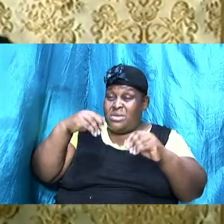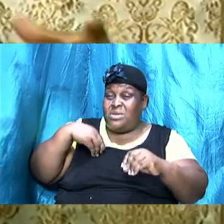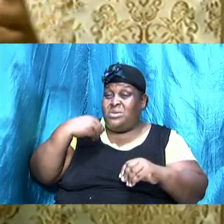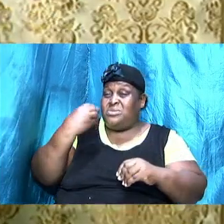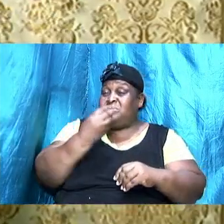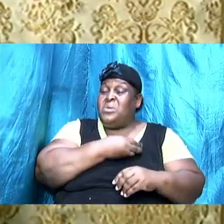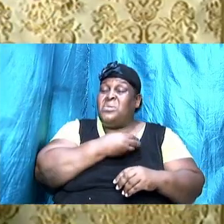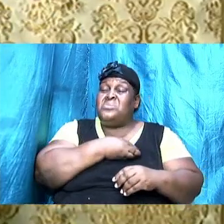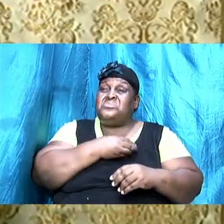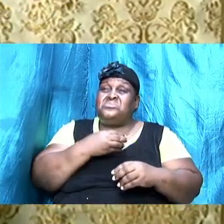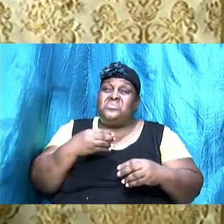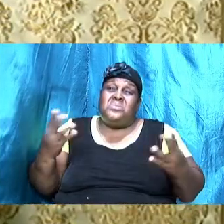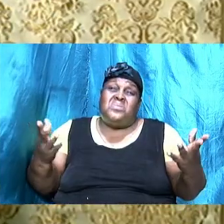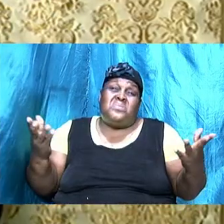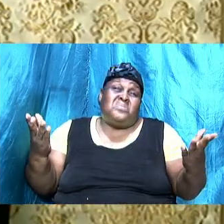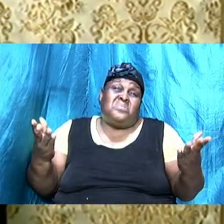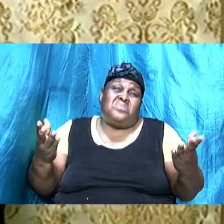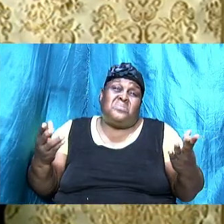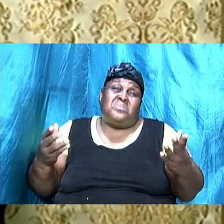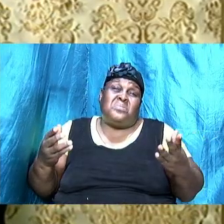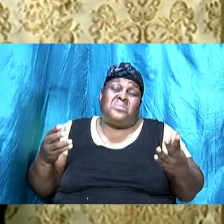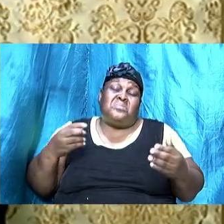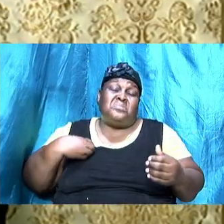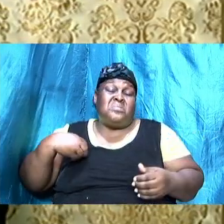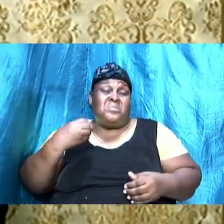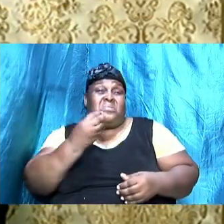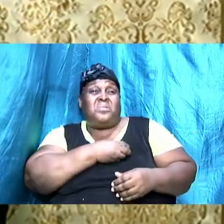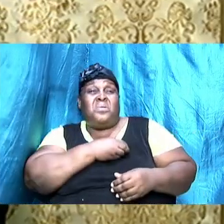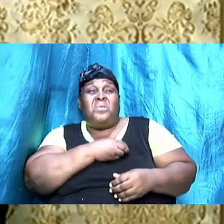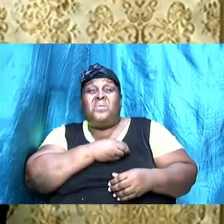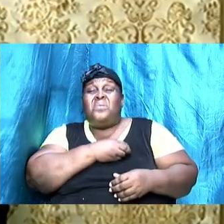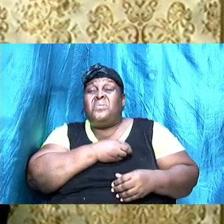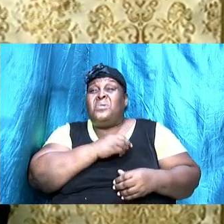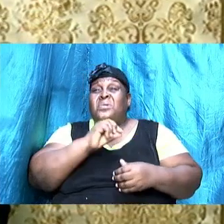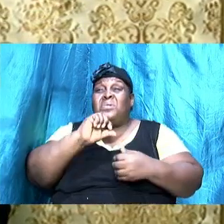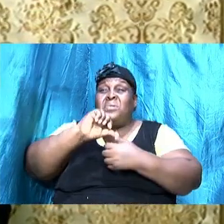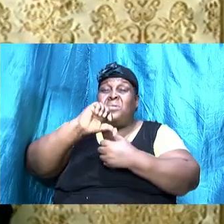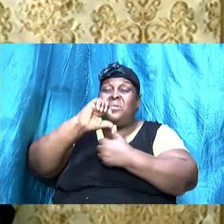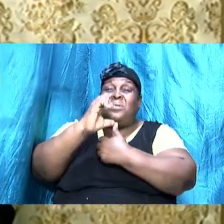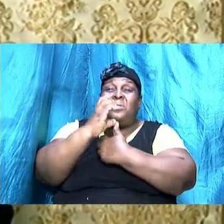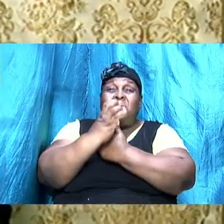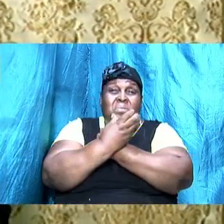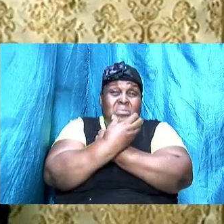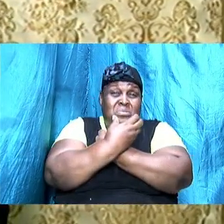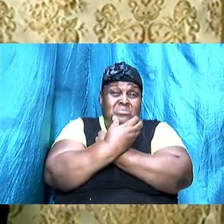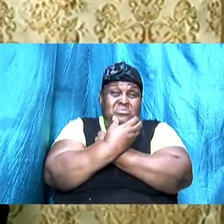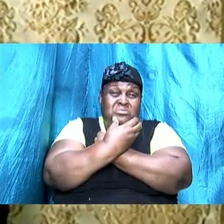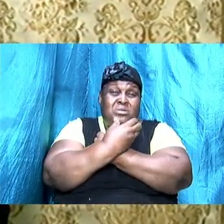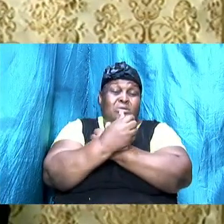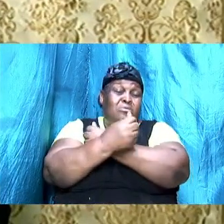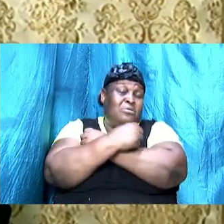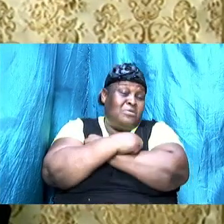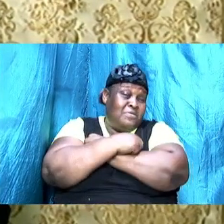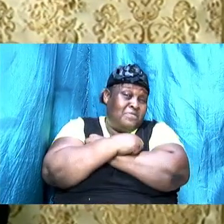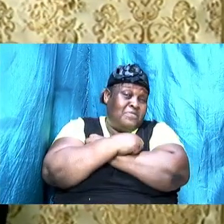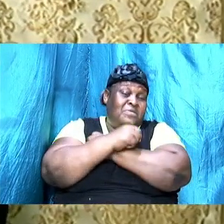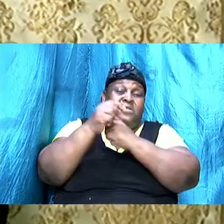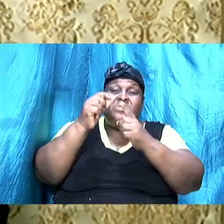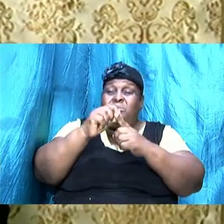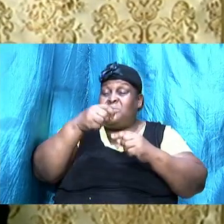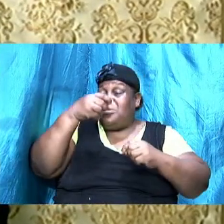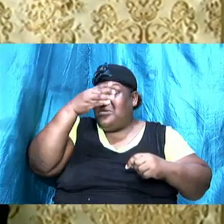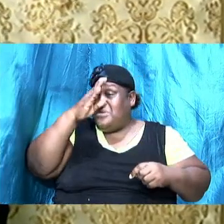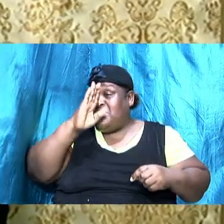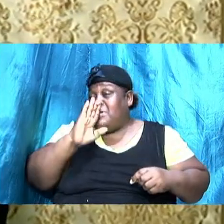our culture embraces. The word of God stands above everything